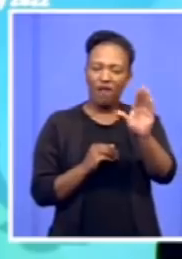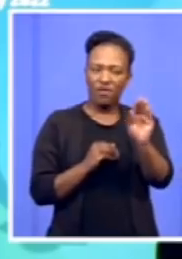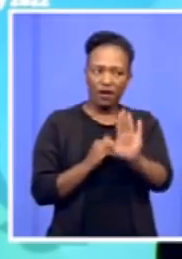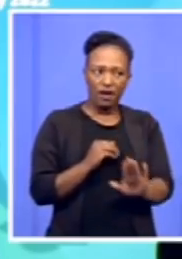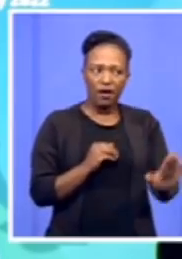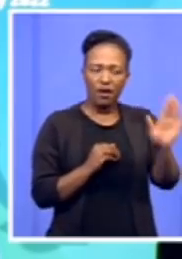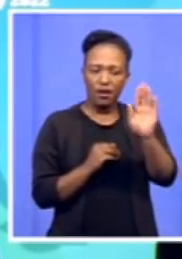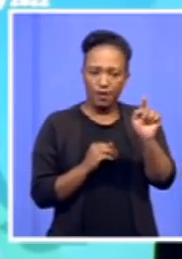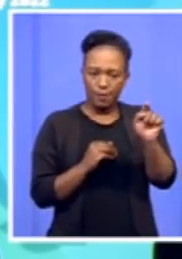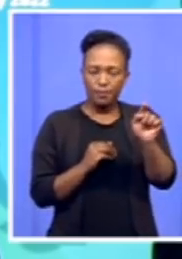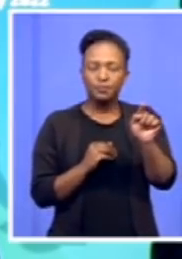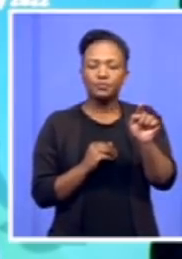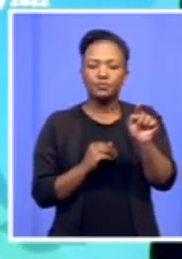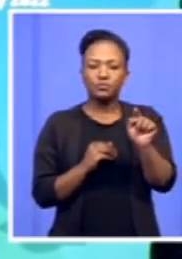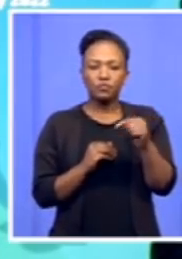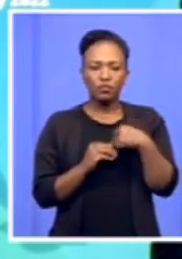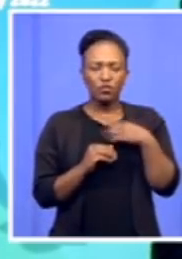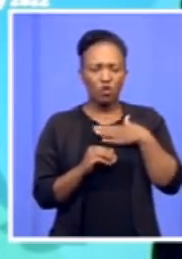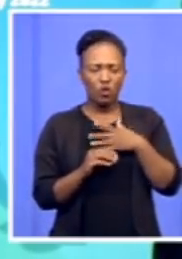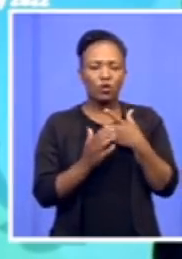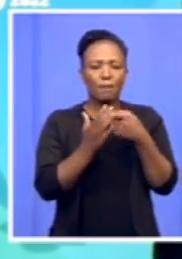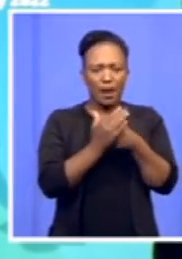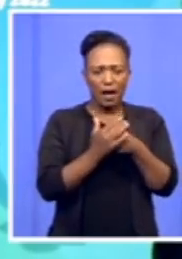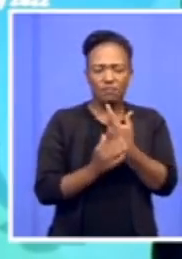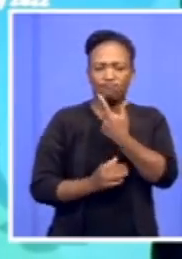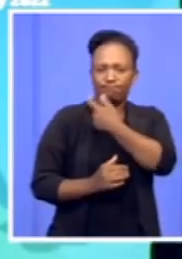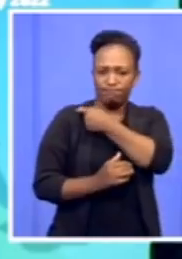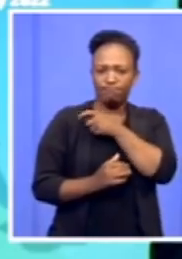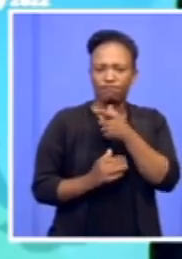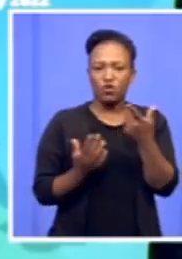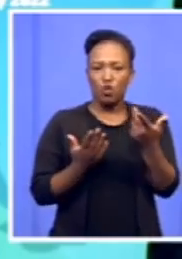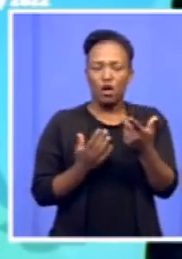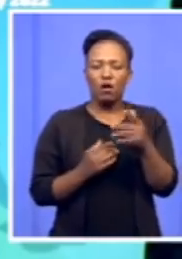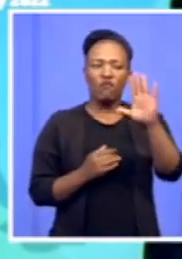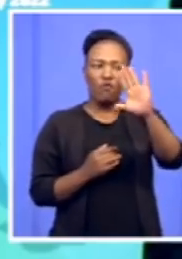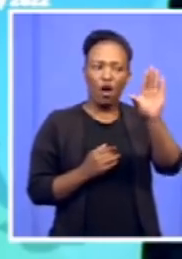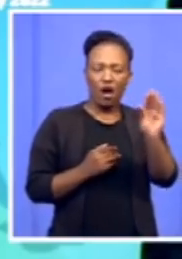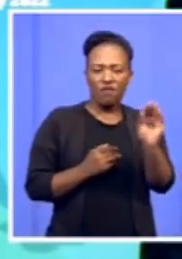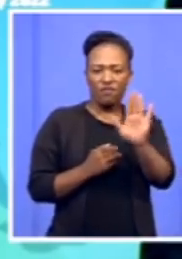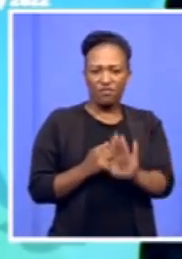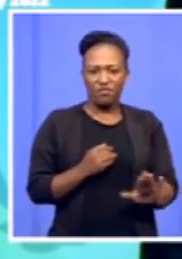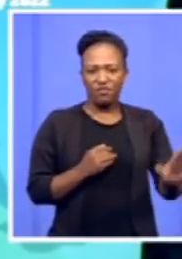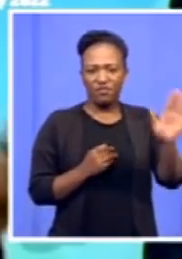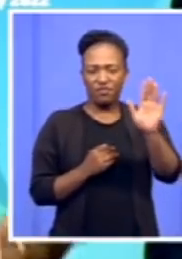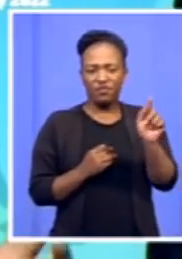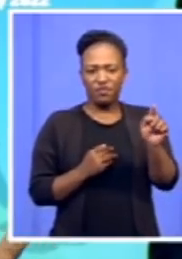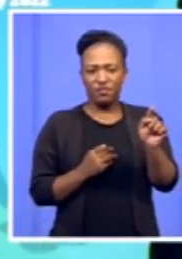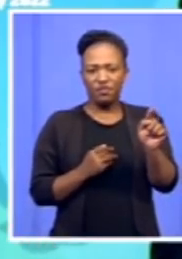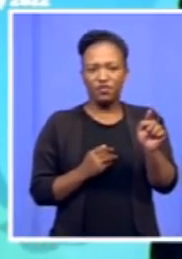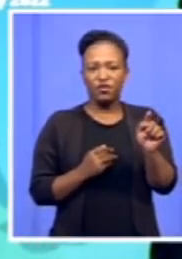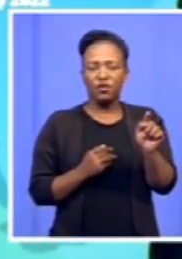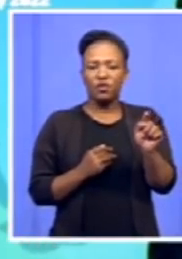buy vaccines that have been produced in Africa, as was said. So Gavi, European